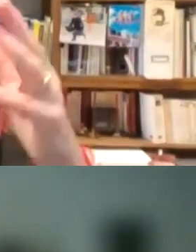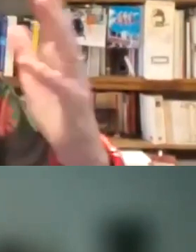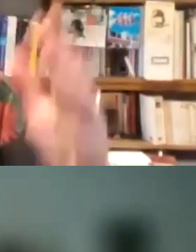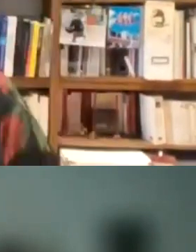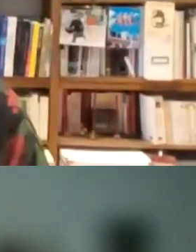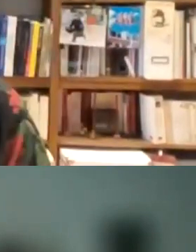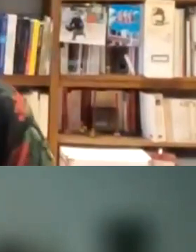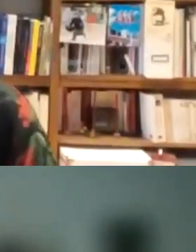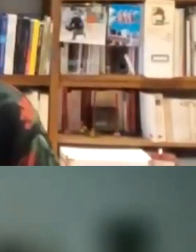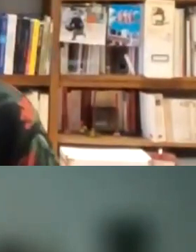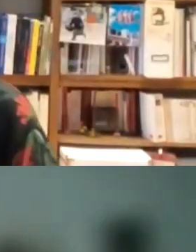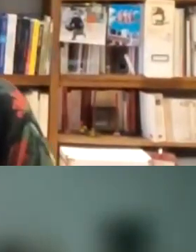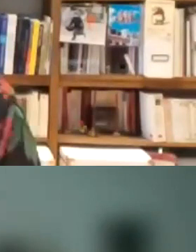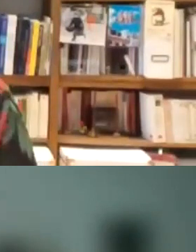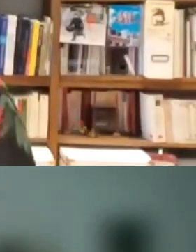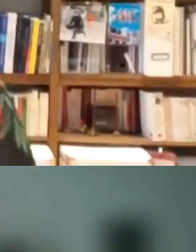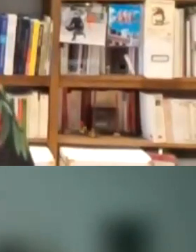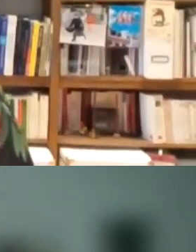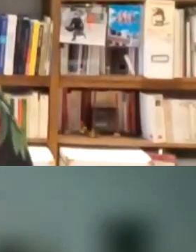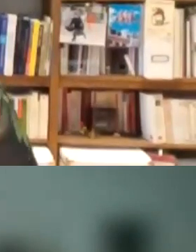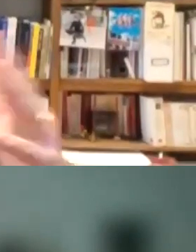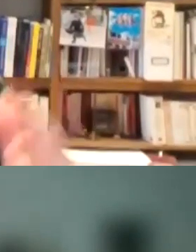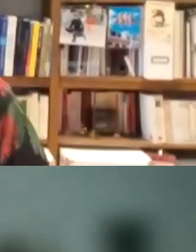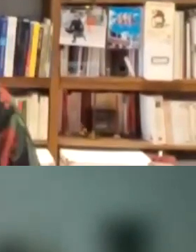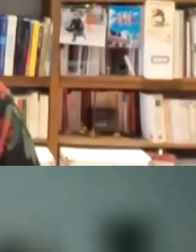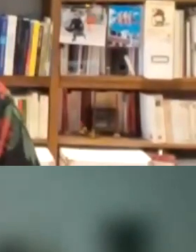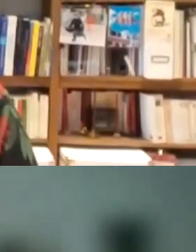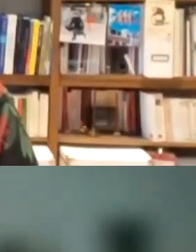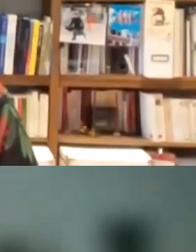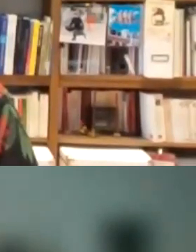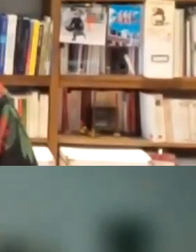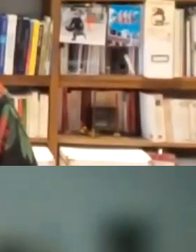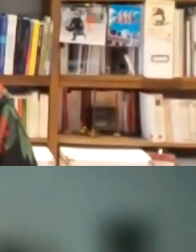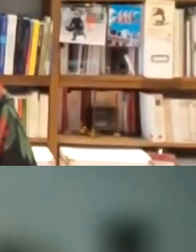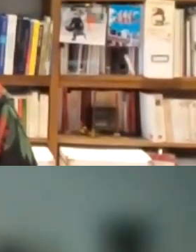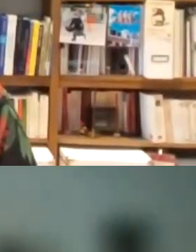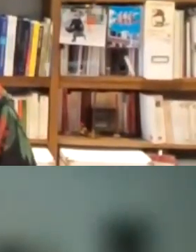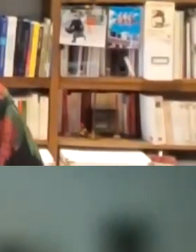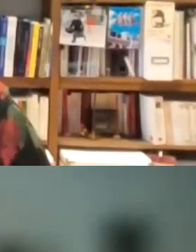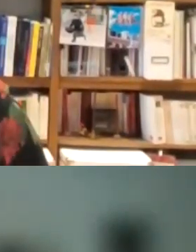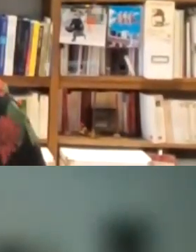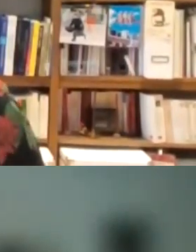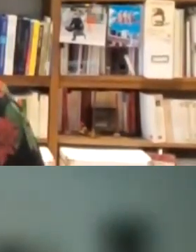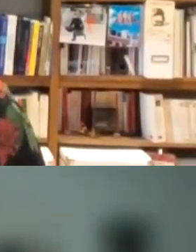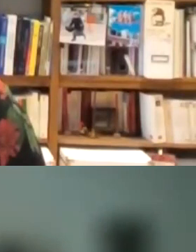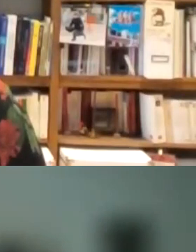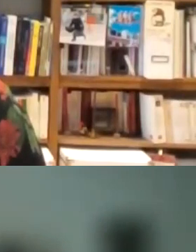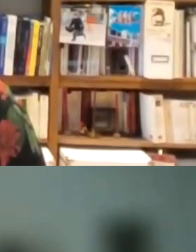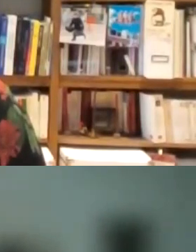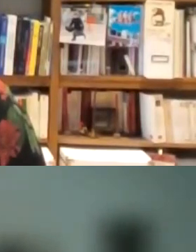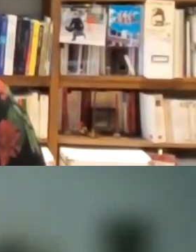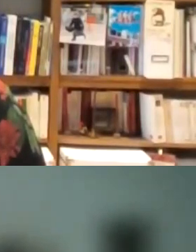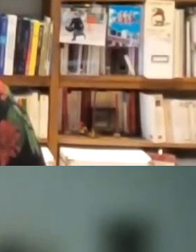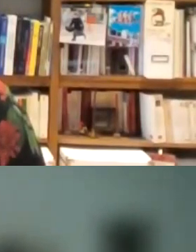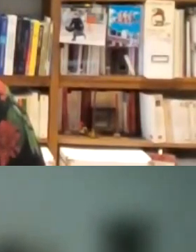of a medical component that they didn't want. So goodwill is something that is very positive and they liked it. Roxanne, do you